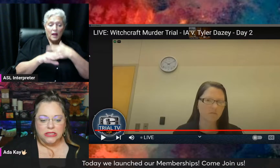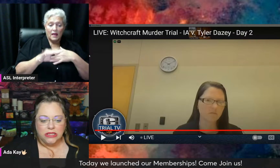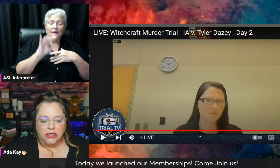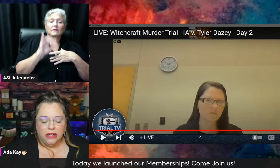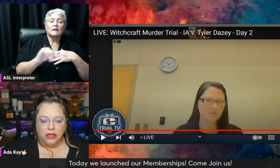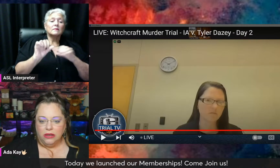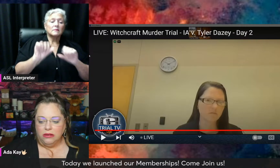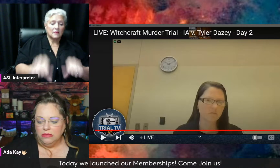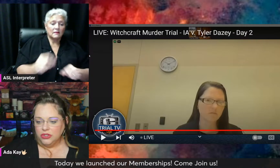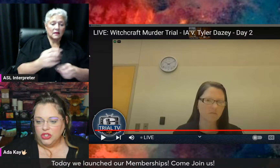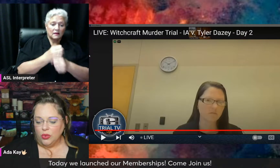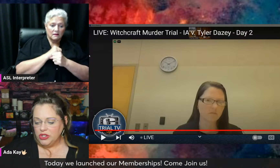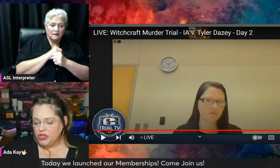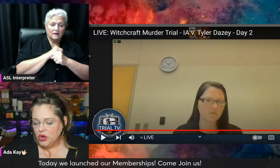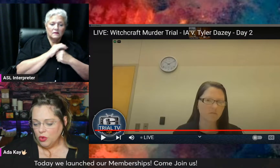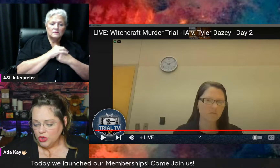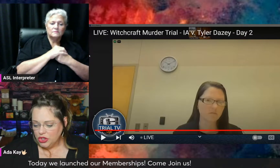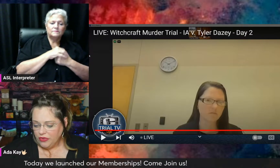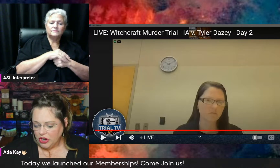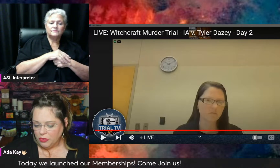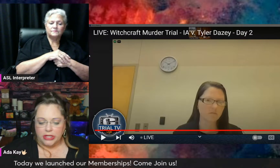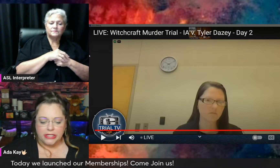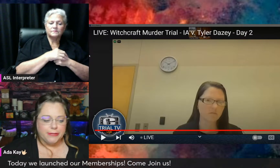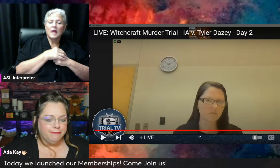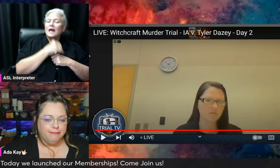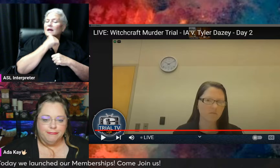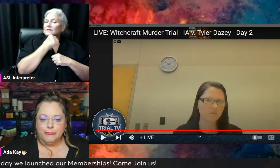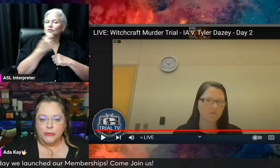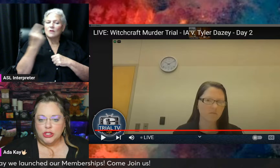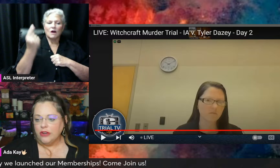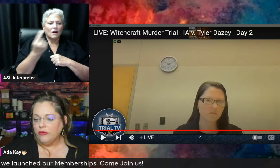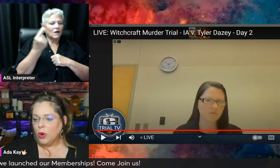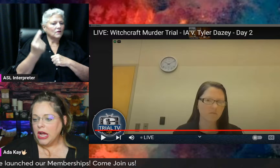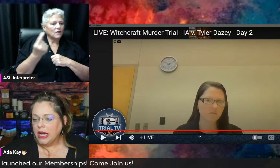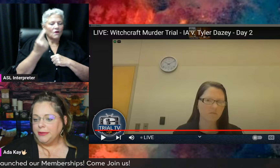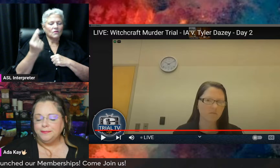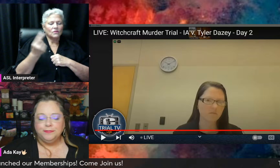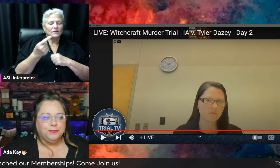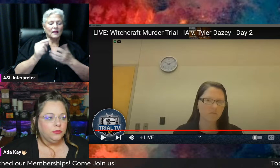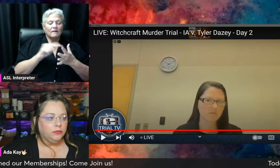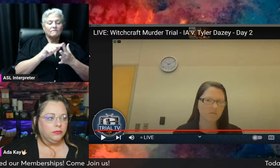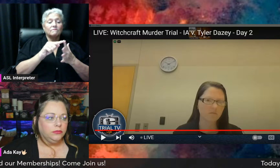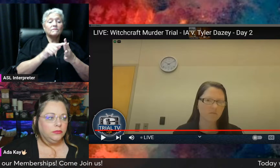get. So it's no more just fingerprints, just FYI.